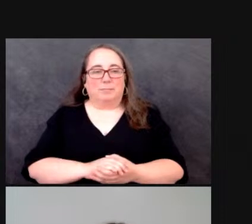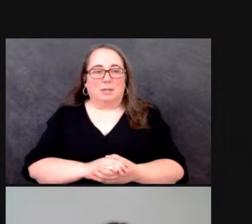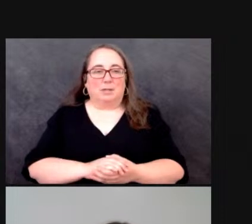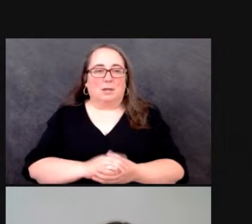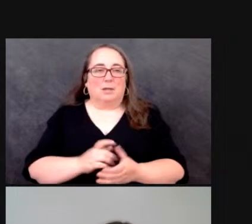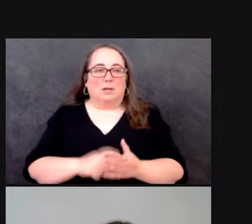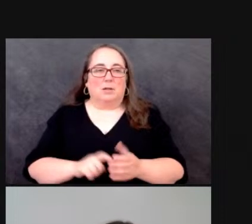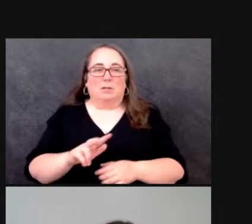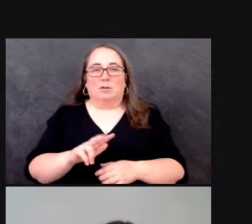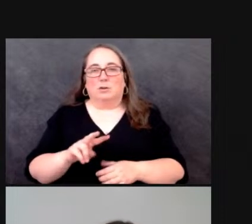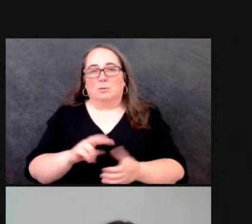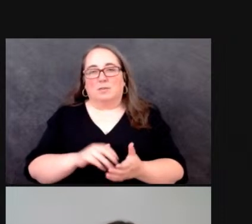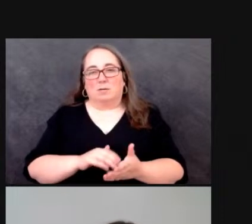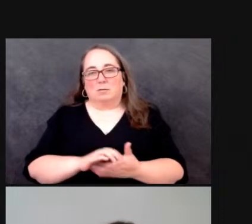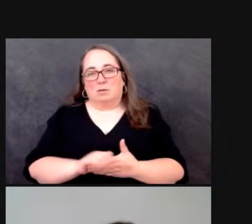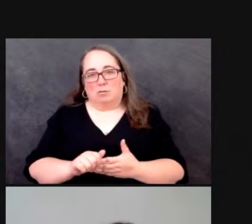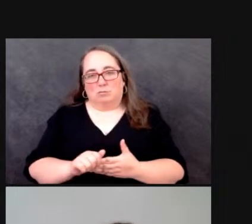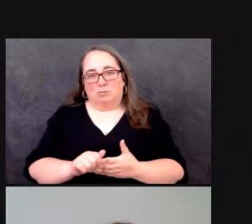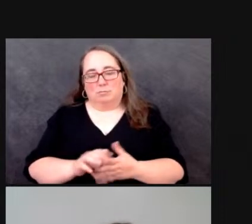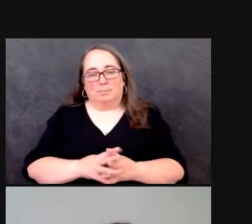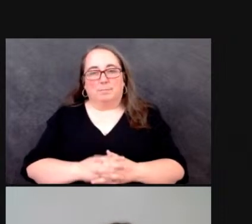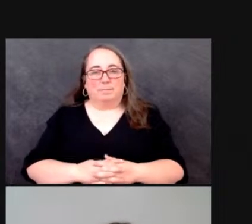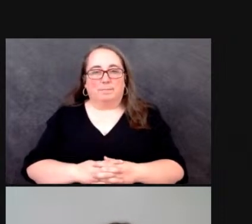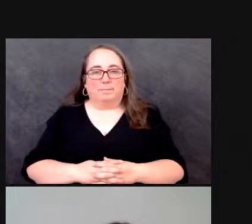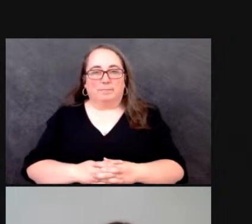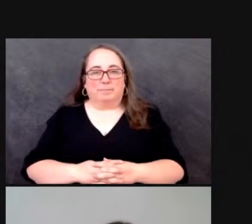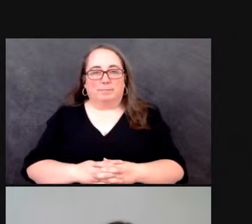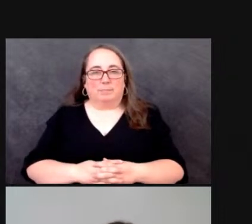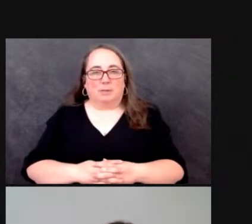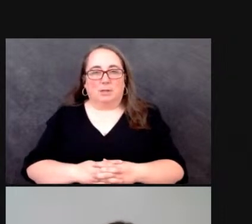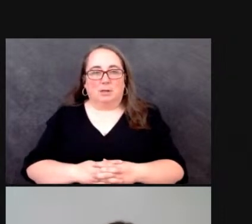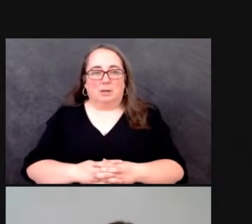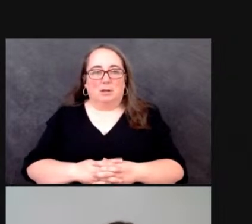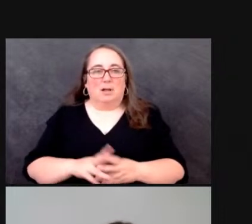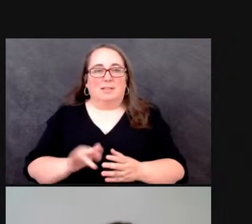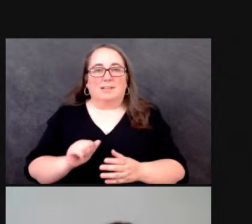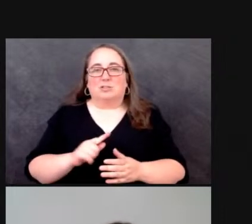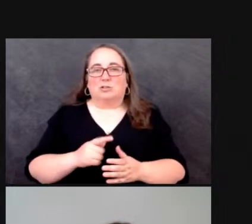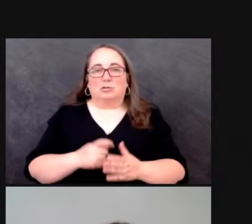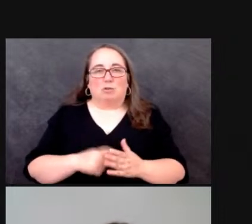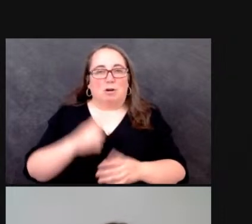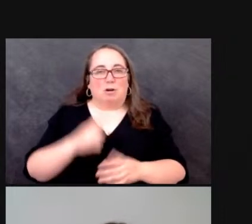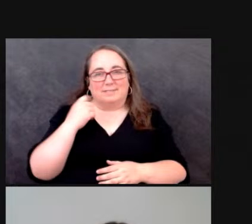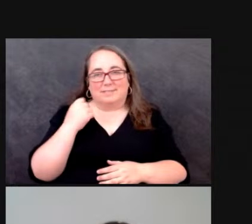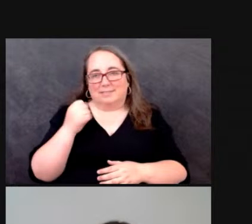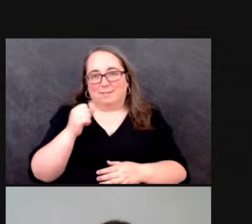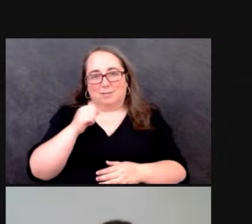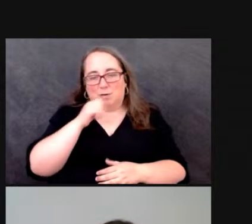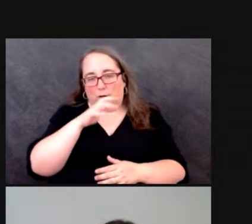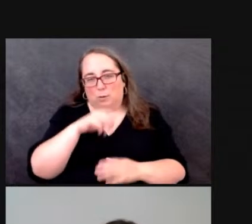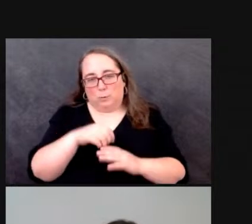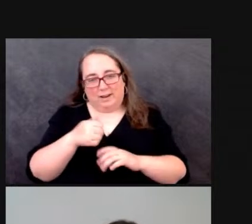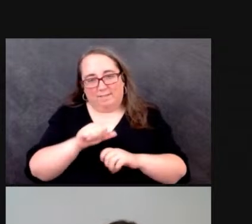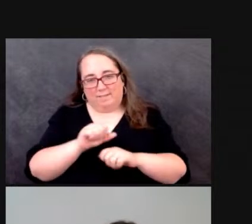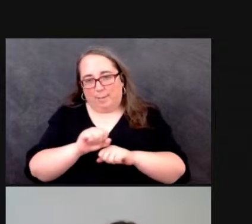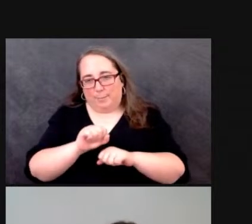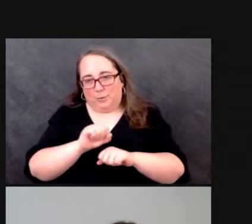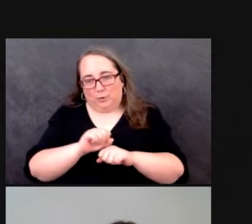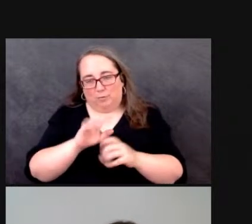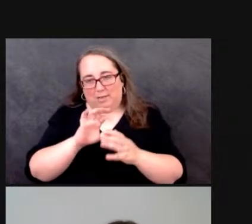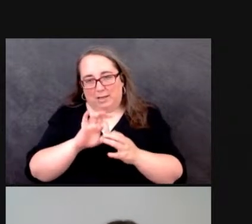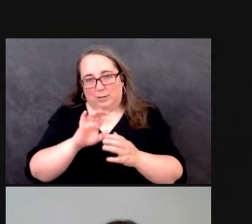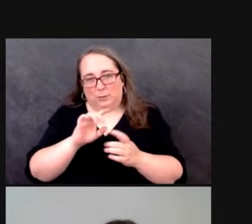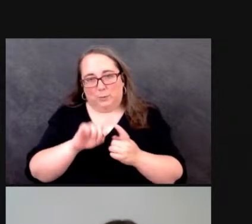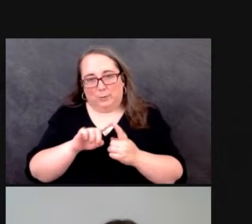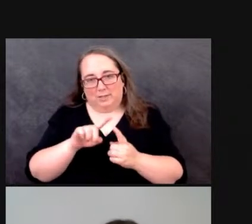be $32,000 today. And that's just the cost of the silver. That would not even include any of the labor related to